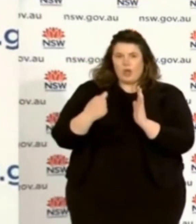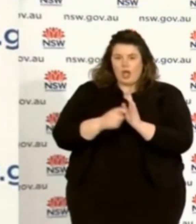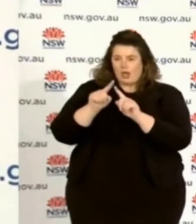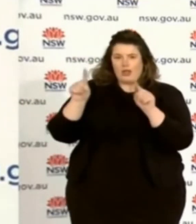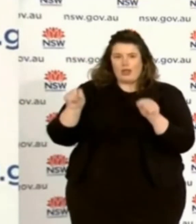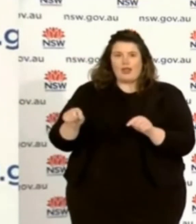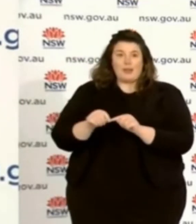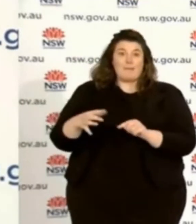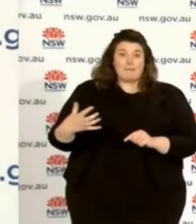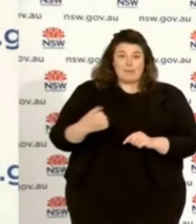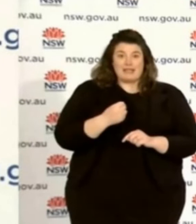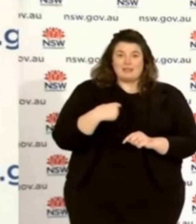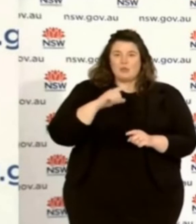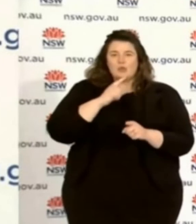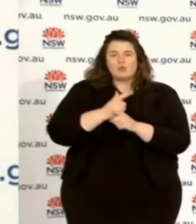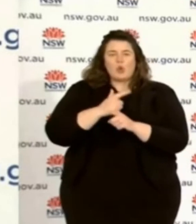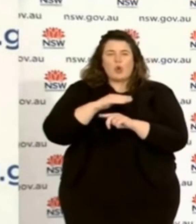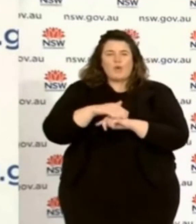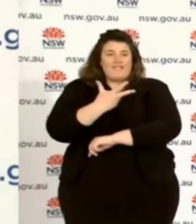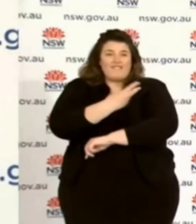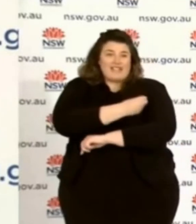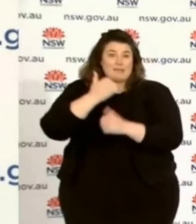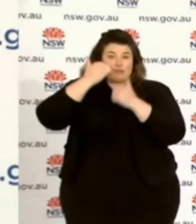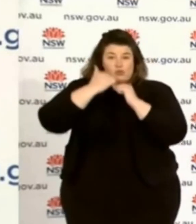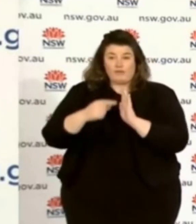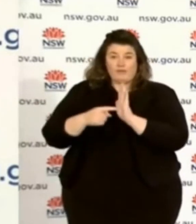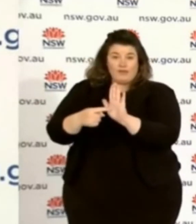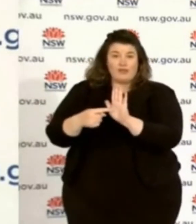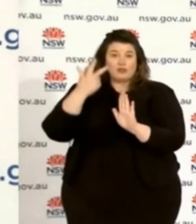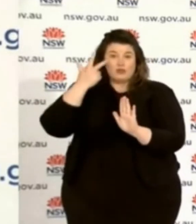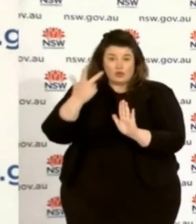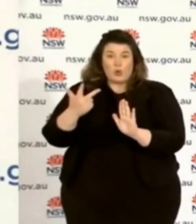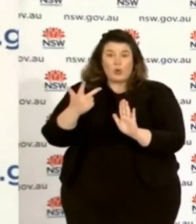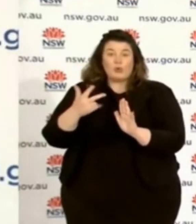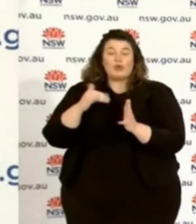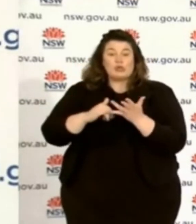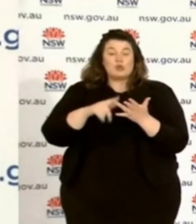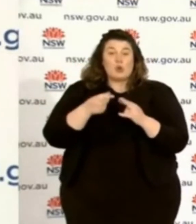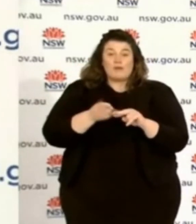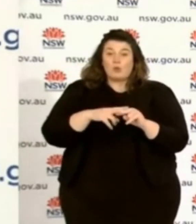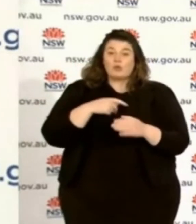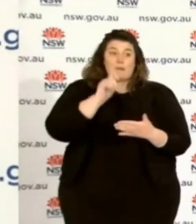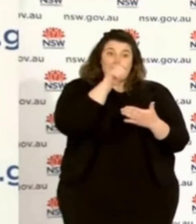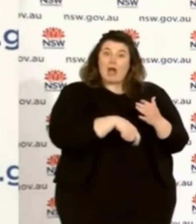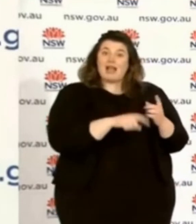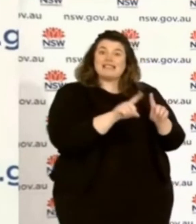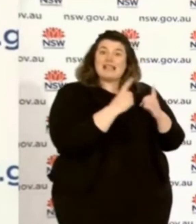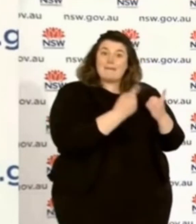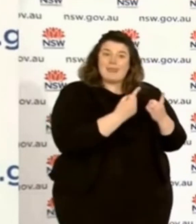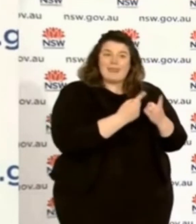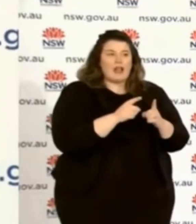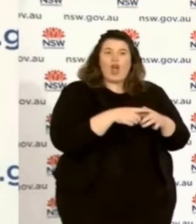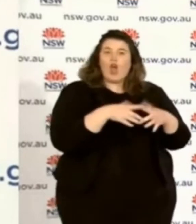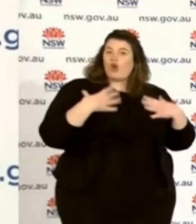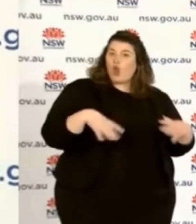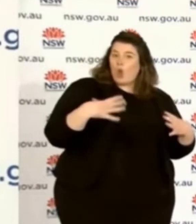is why we have been speaking about the vaccine passport and the QR code system, so that if you want to go and buy something which is regarded as a